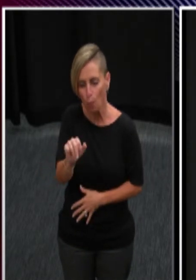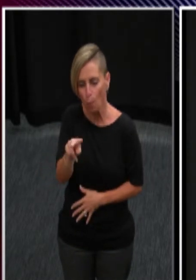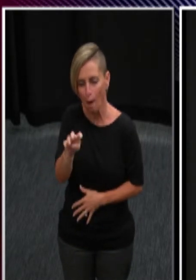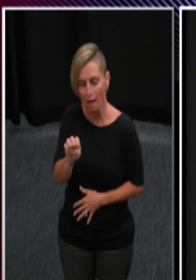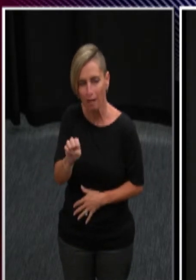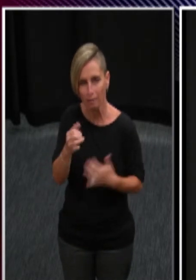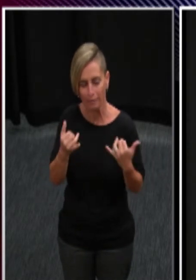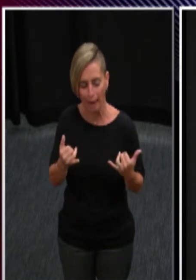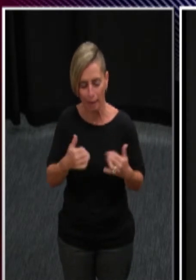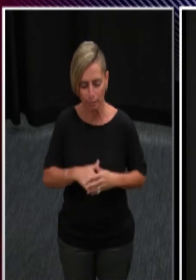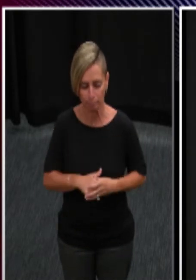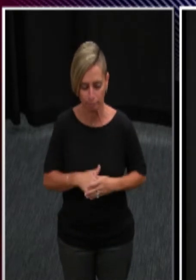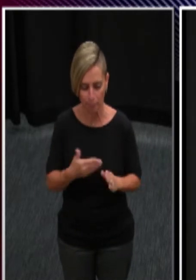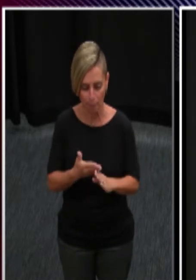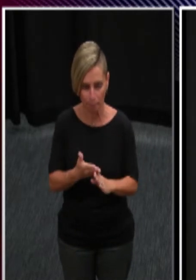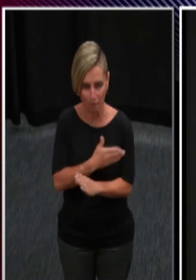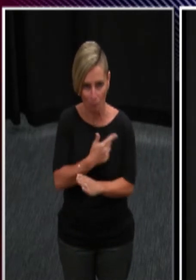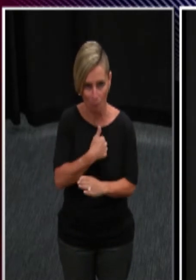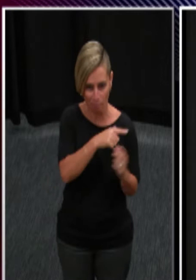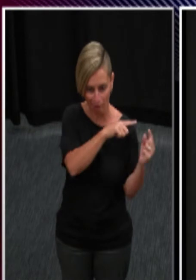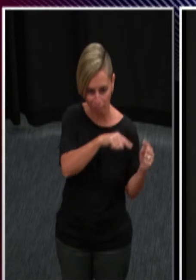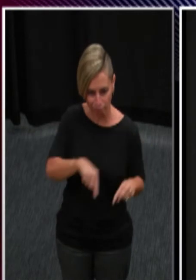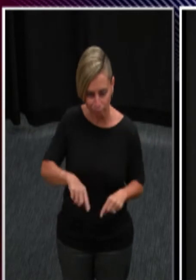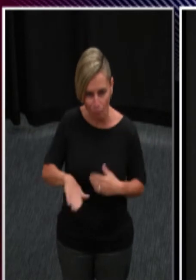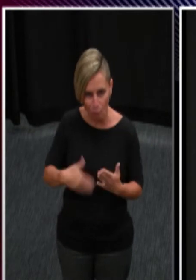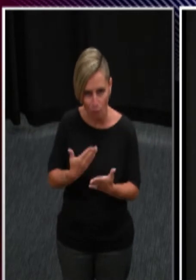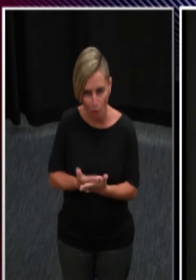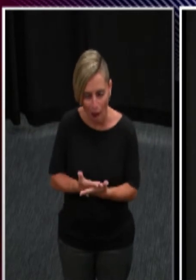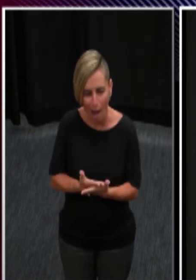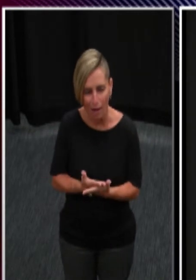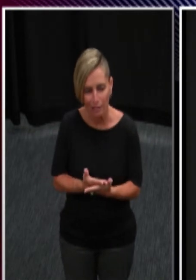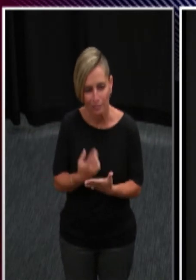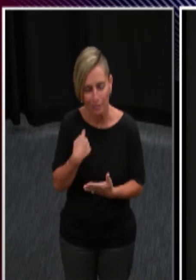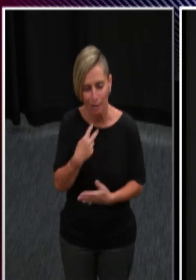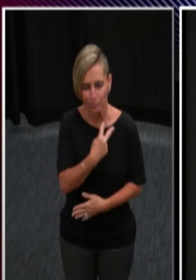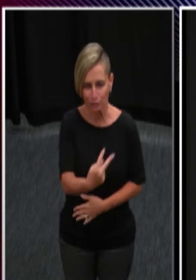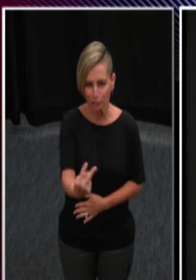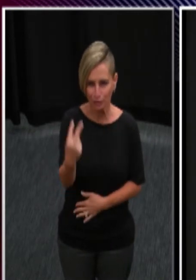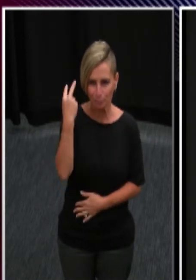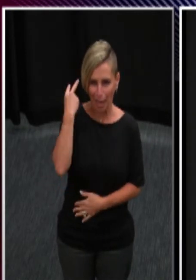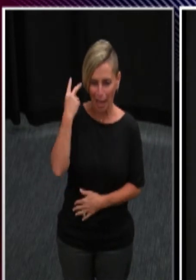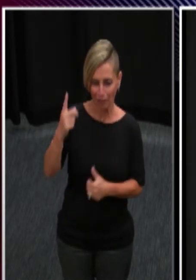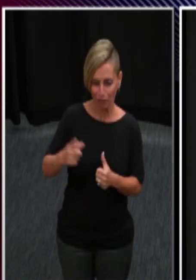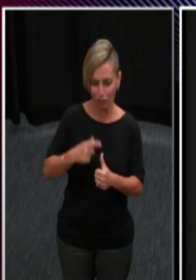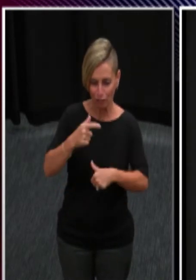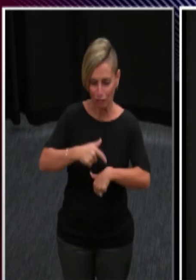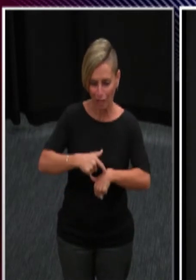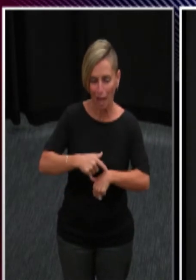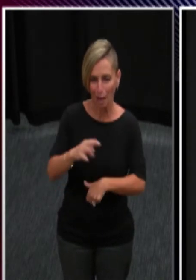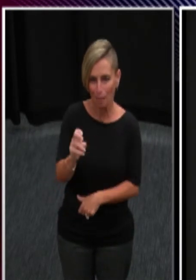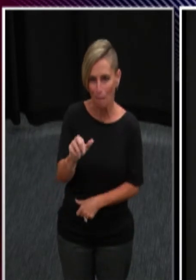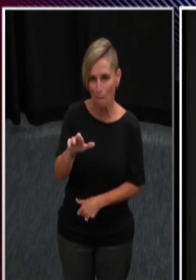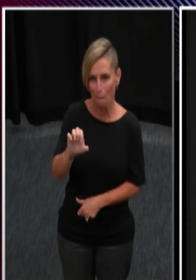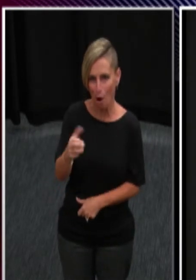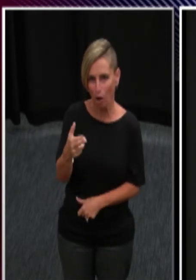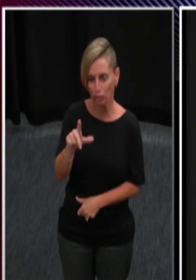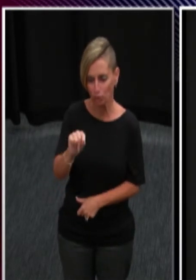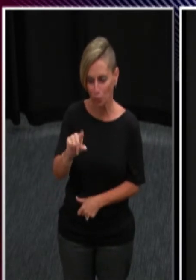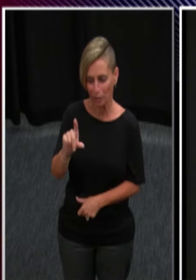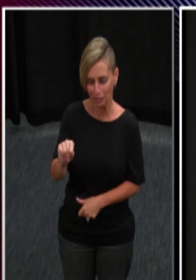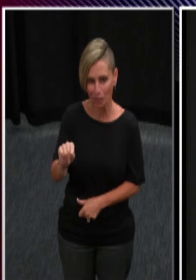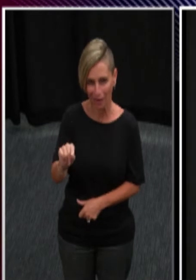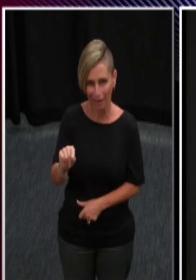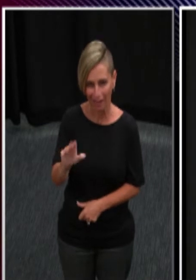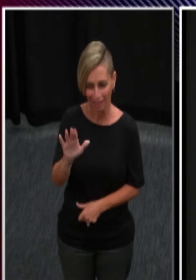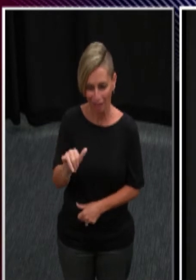here, I was looking at the first time that we held the press conference here, and that was March 13th of 2020. And at that point, I